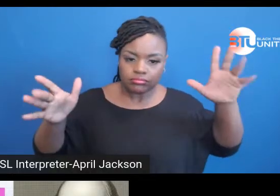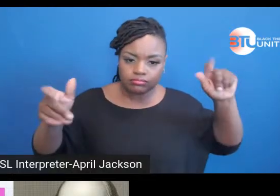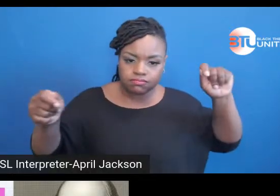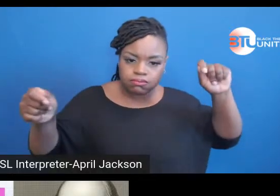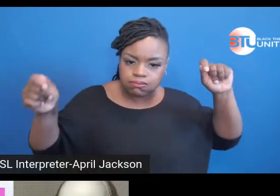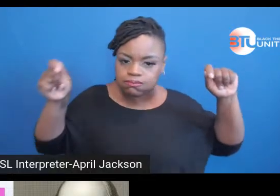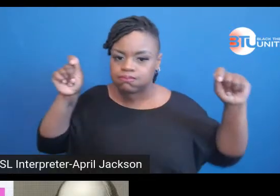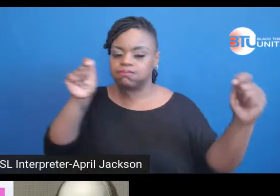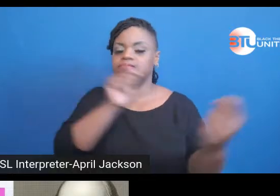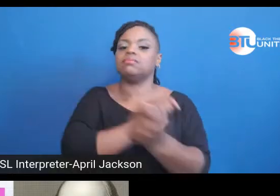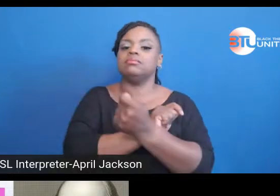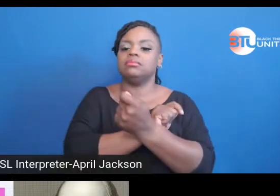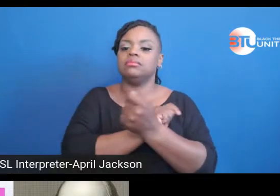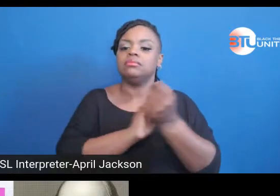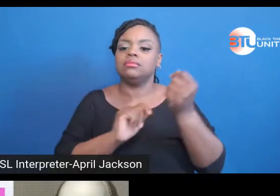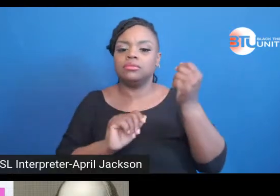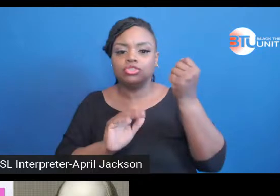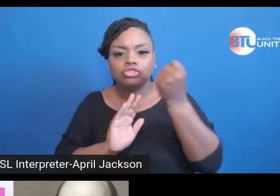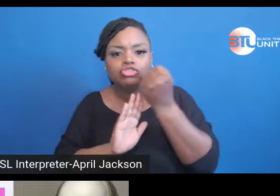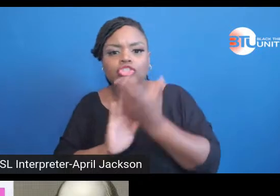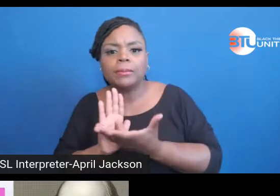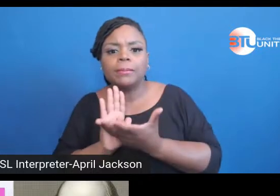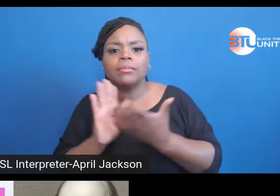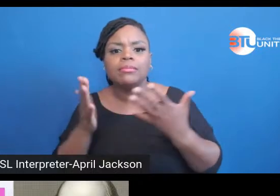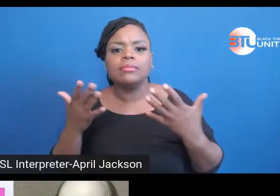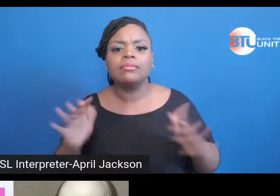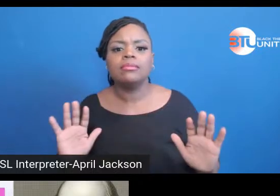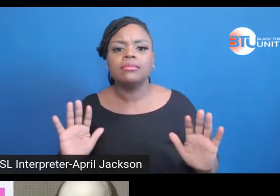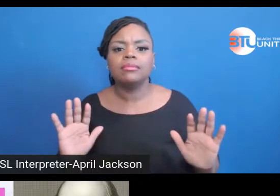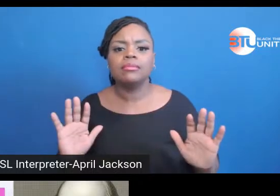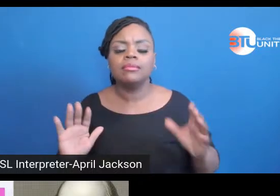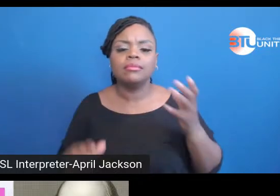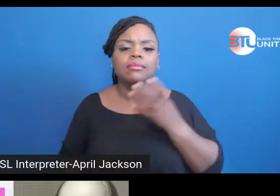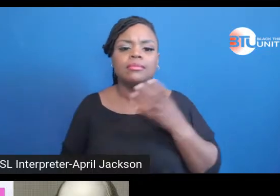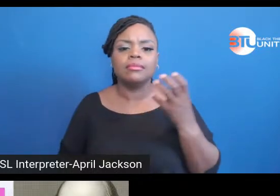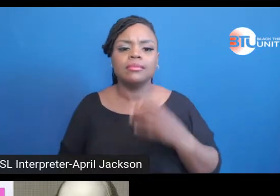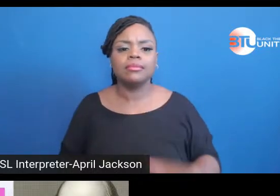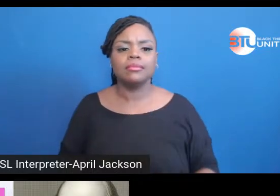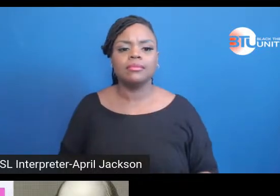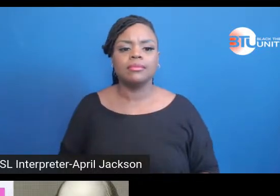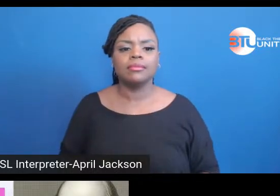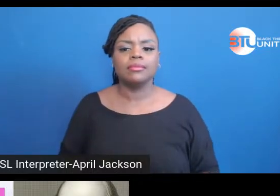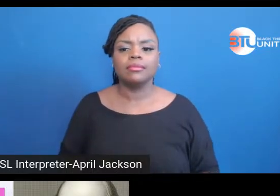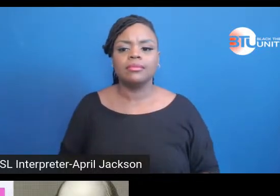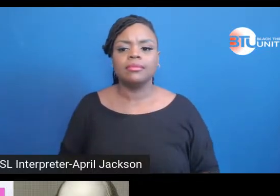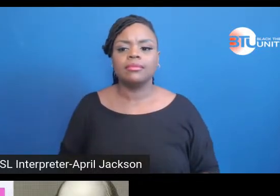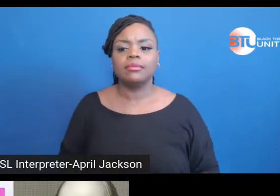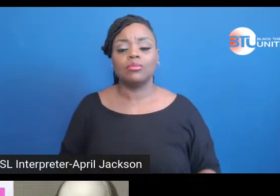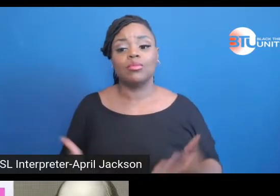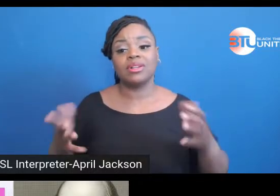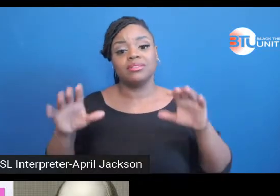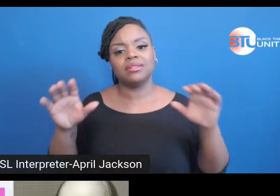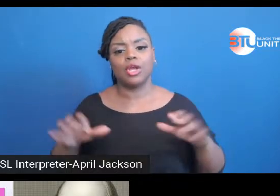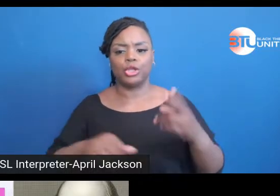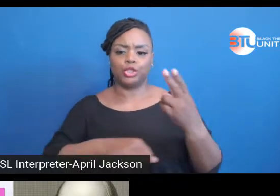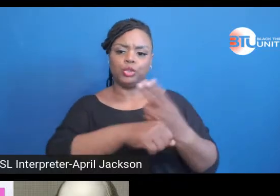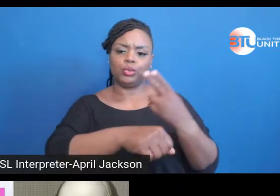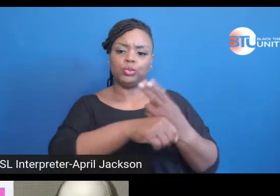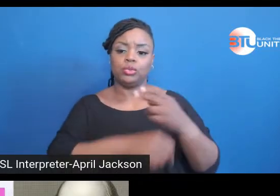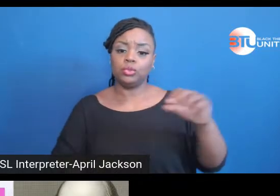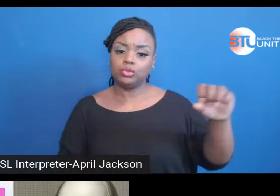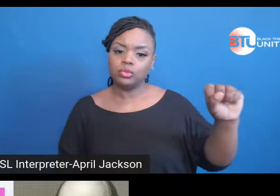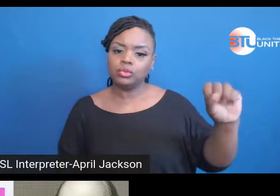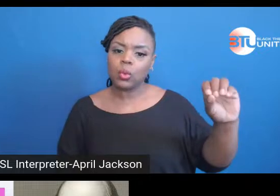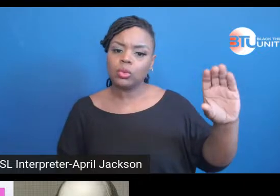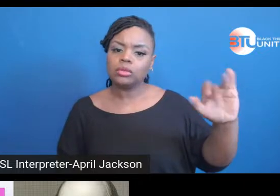to the text, and where it was done through social media, where there was a lot of communication. The